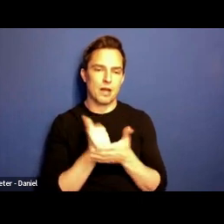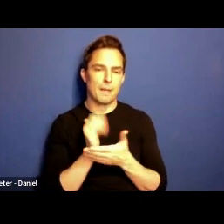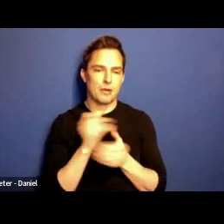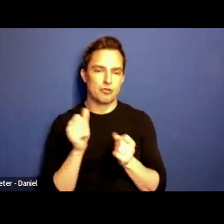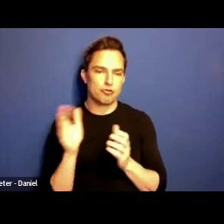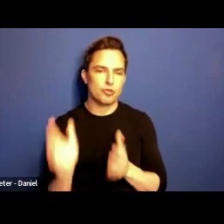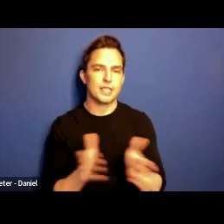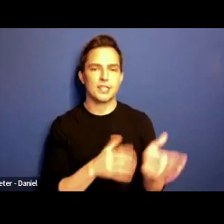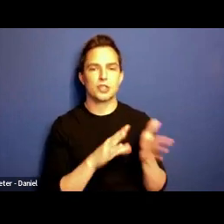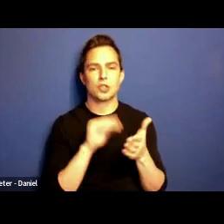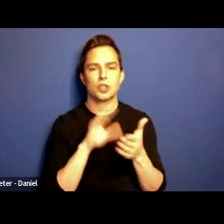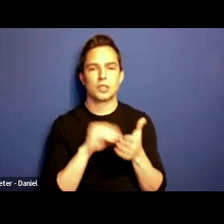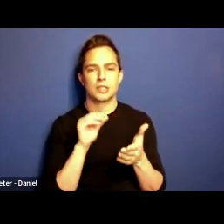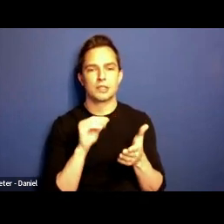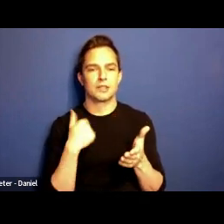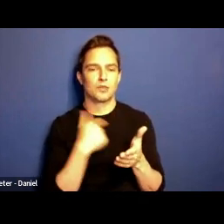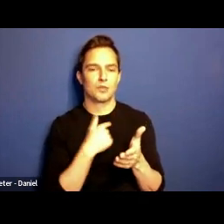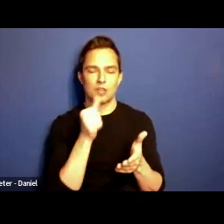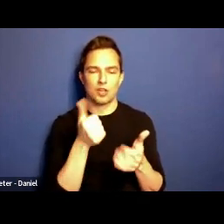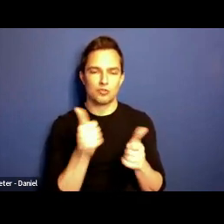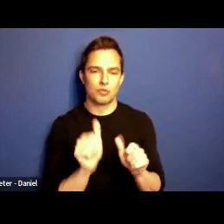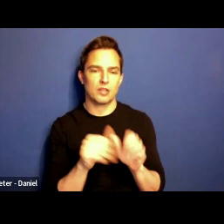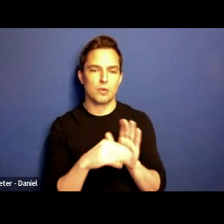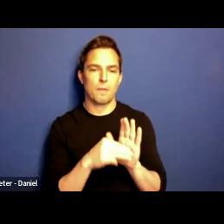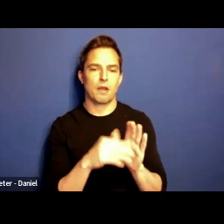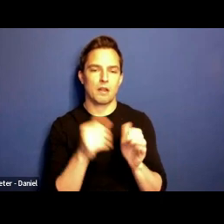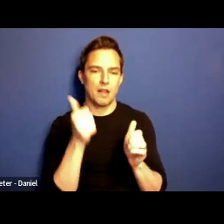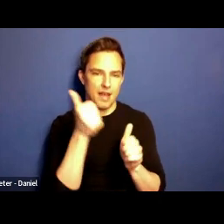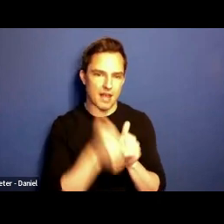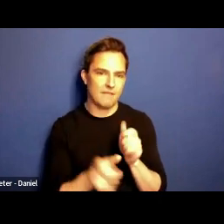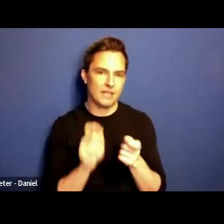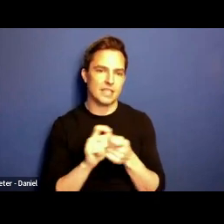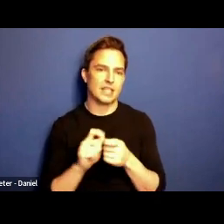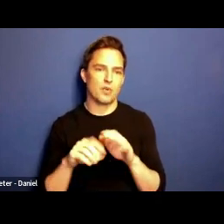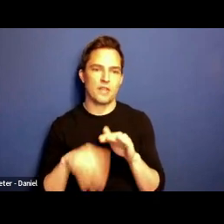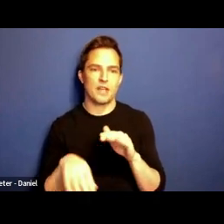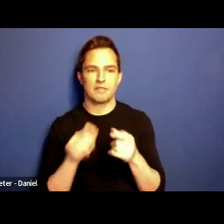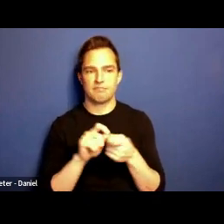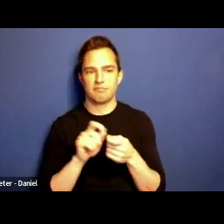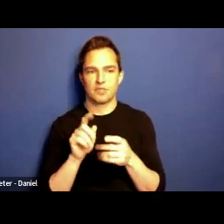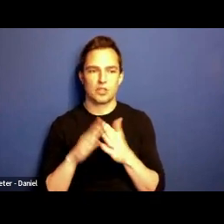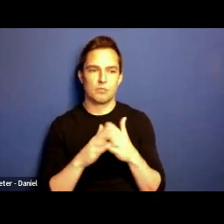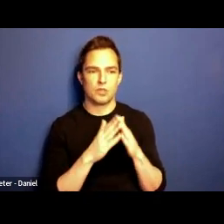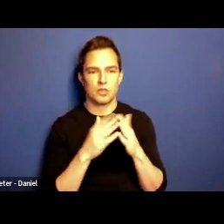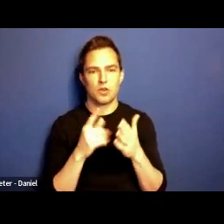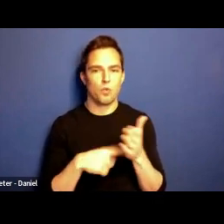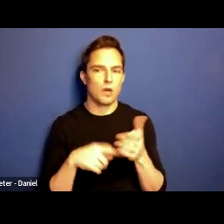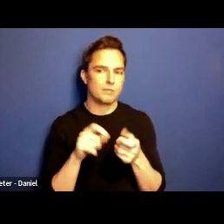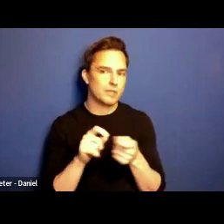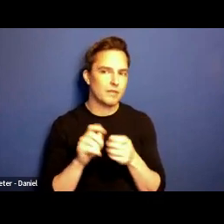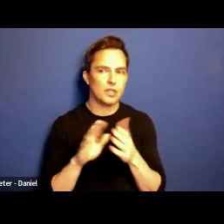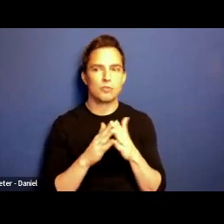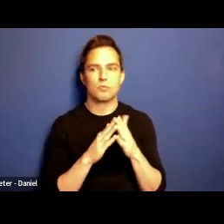strategic learning. We're not trying to model every detail within a community. What are the specific emergency